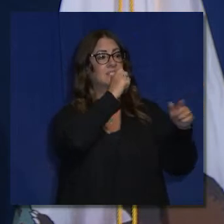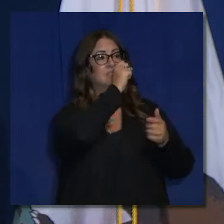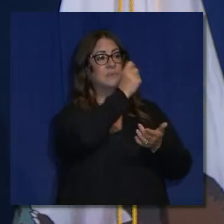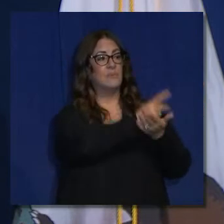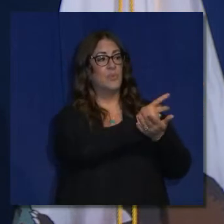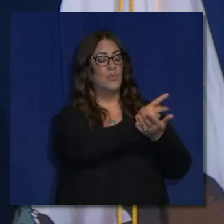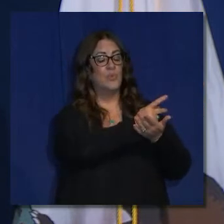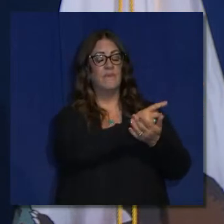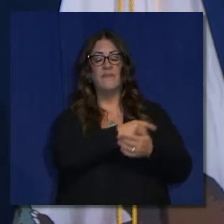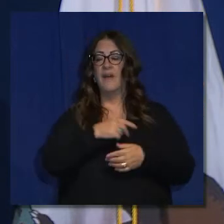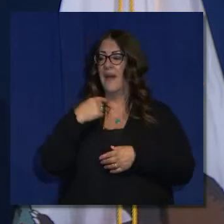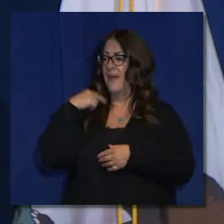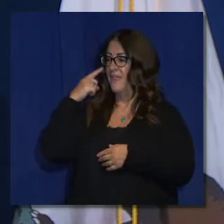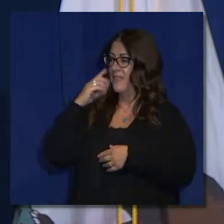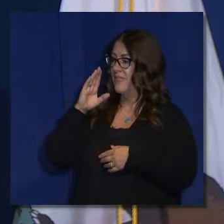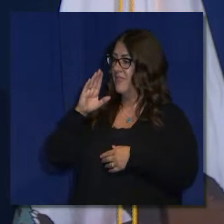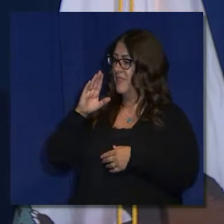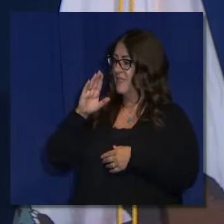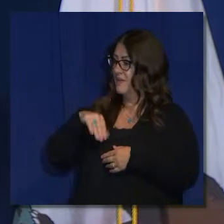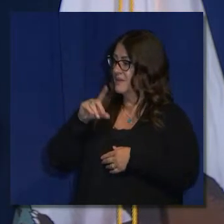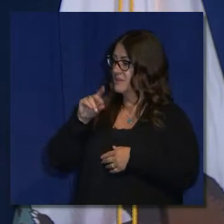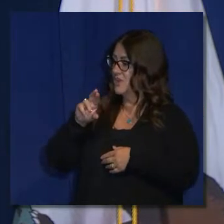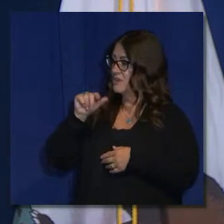an 11-to-1 vote, if I'm wrong,